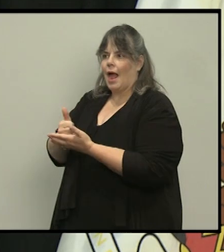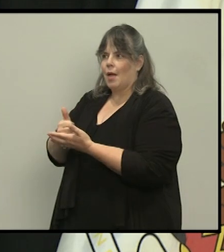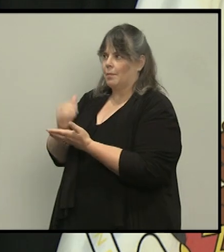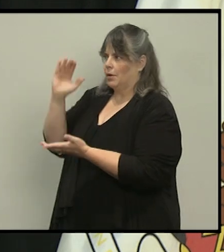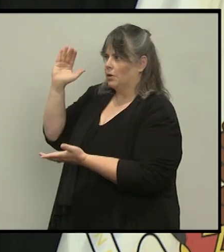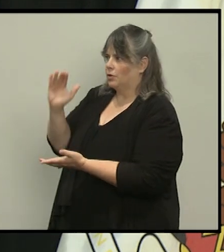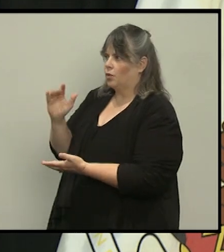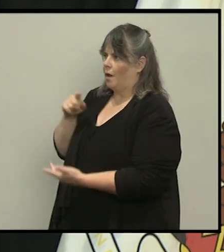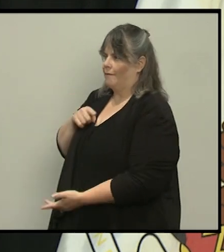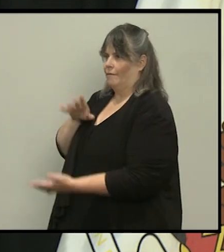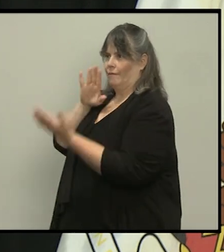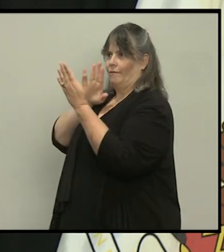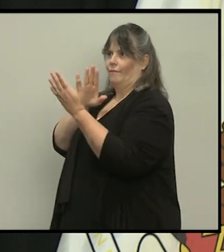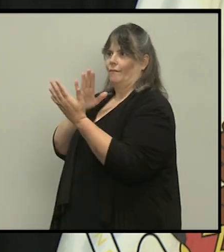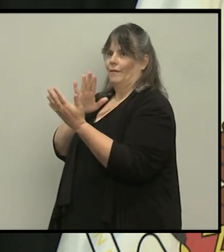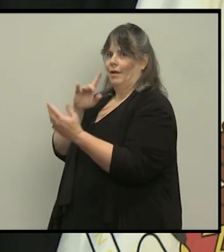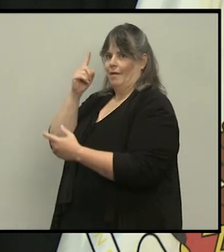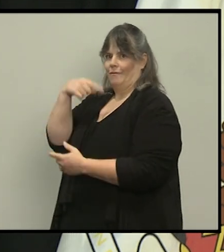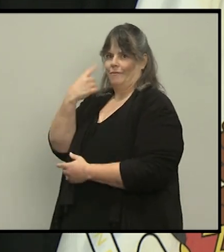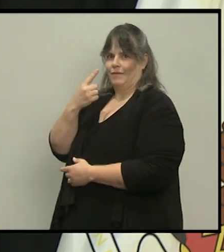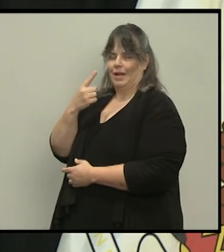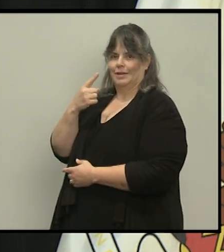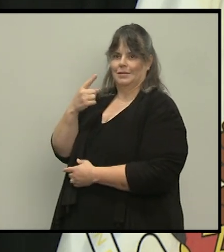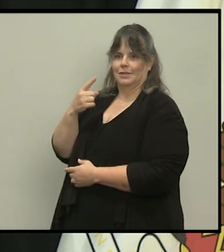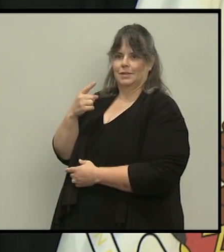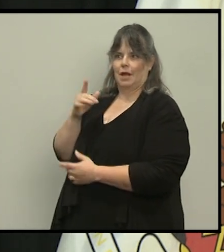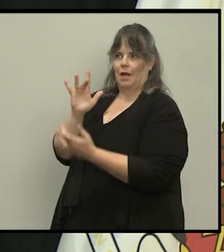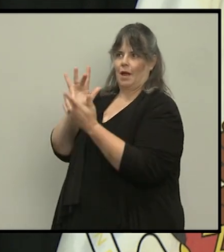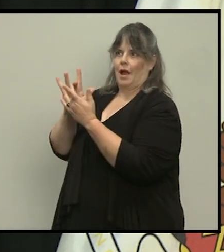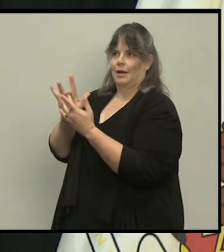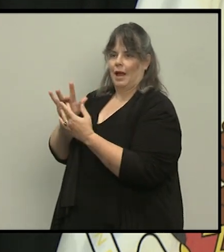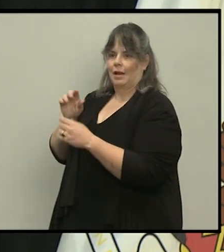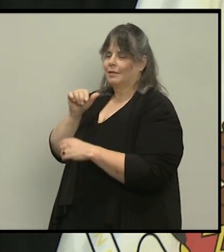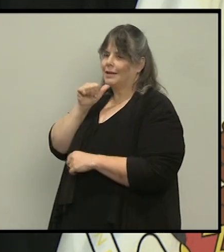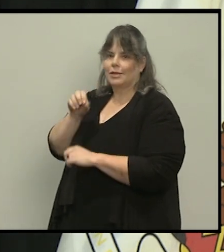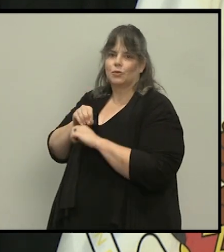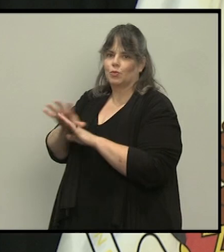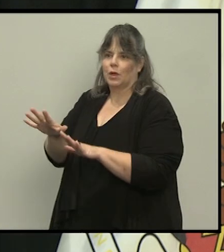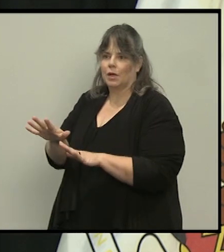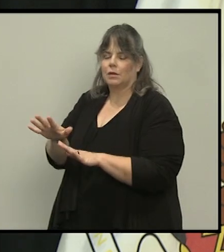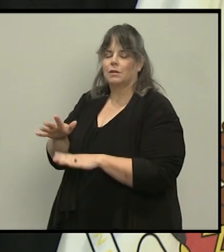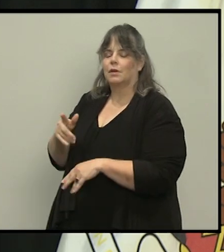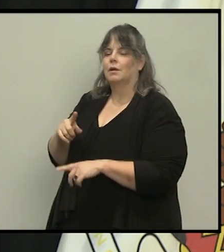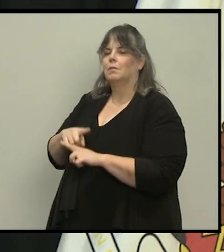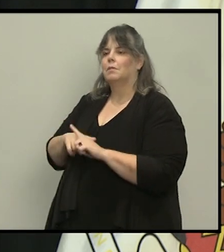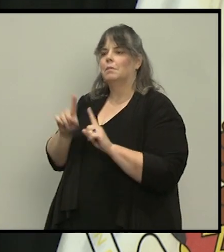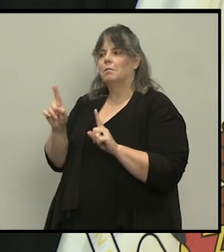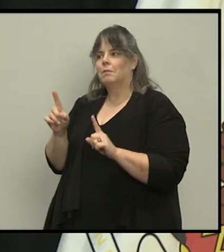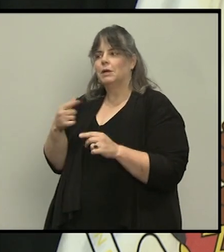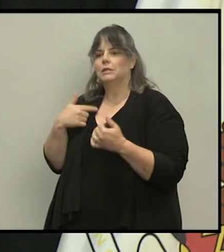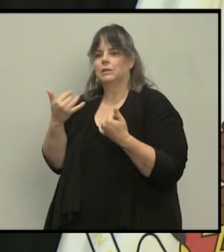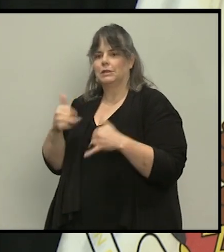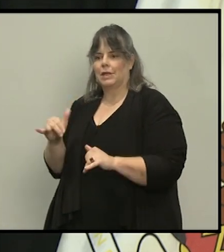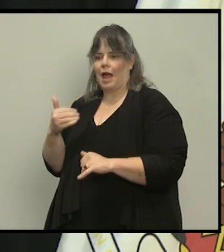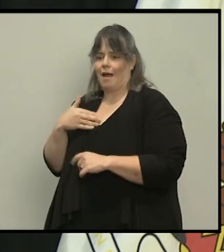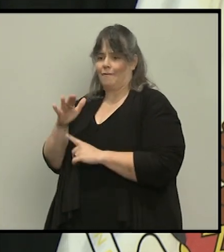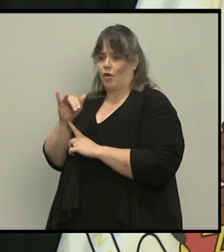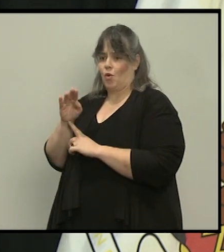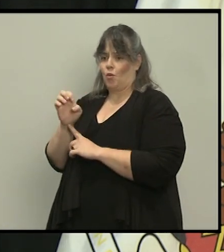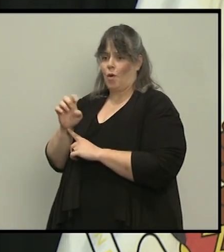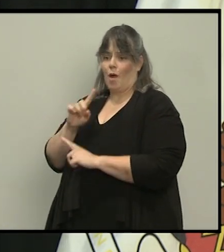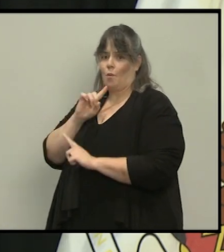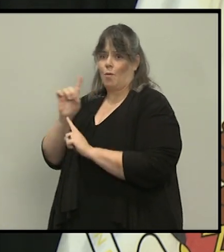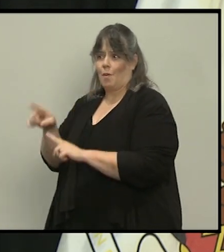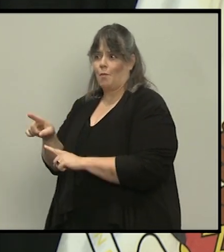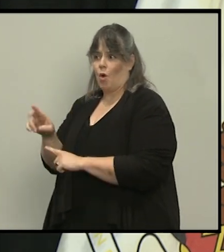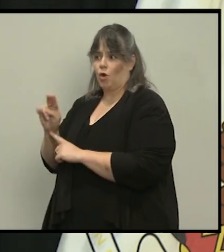contact and inhibit the spread of the COVID-19 virus. With that, we still have our crime reporting unit in